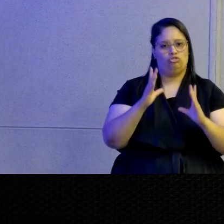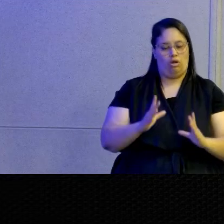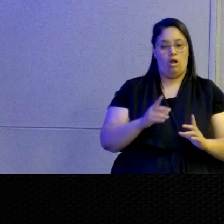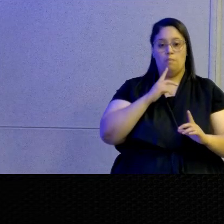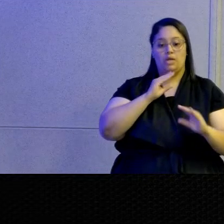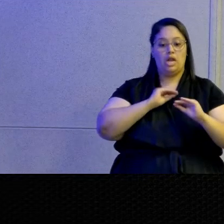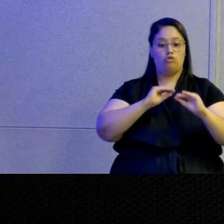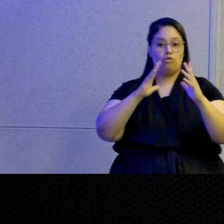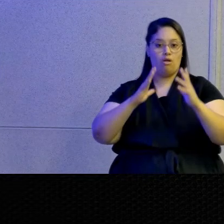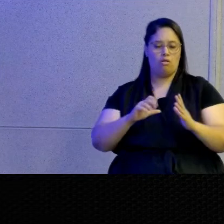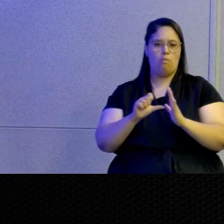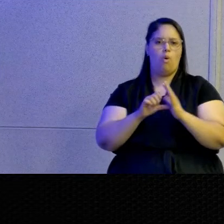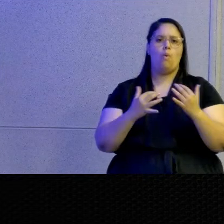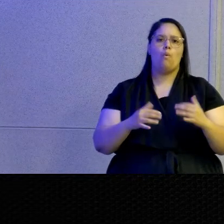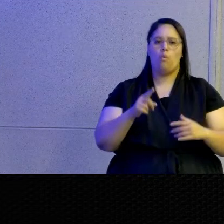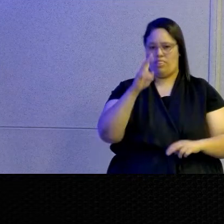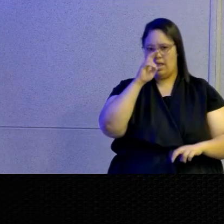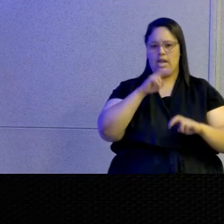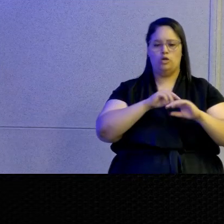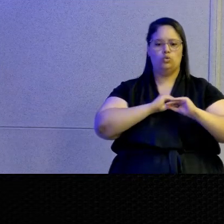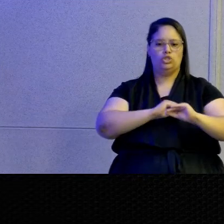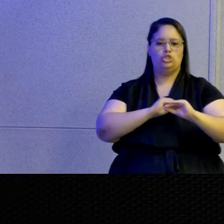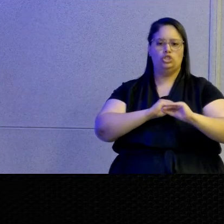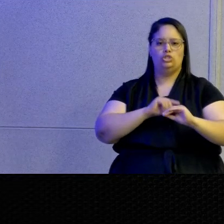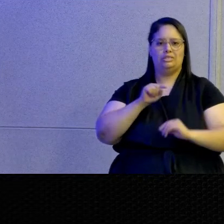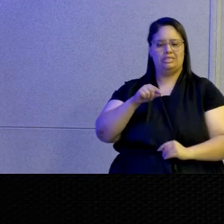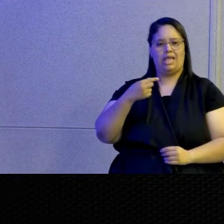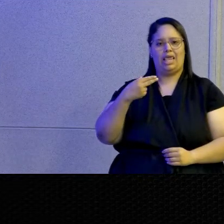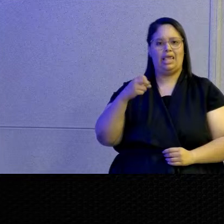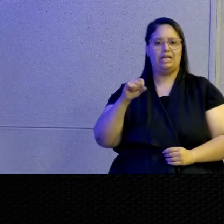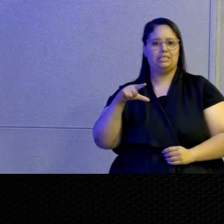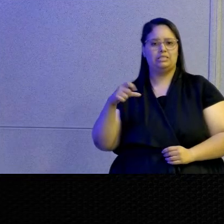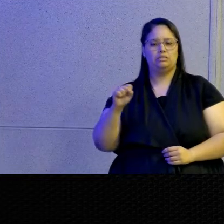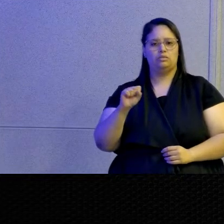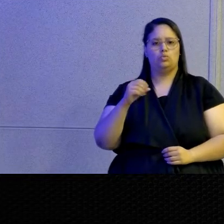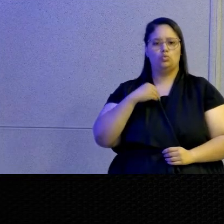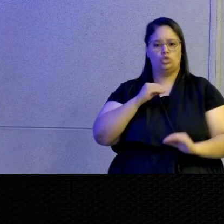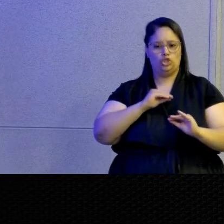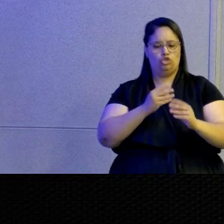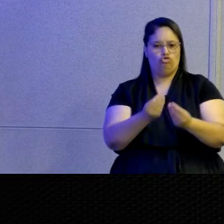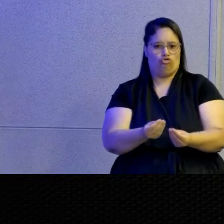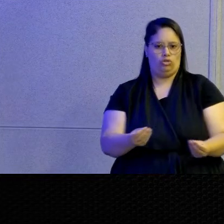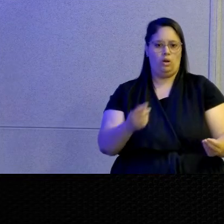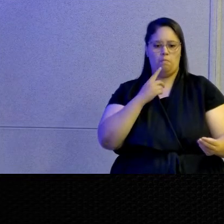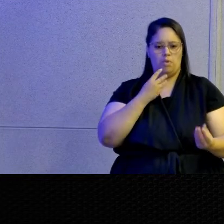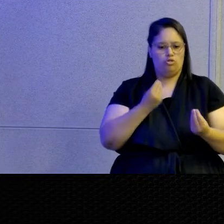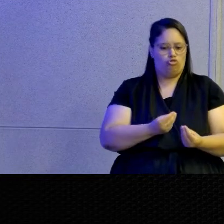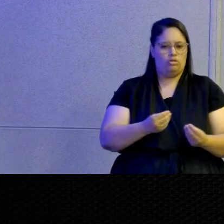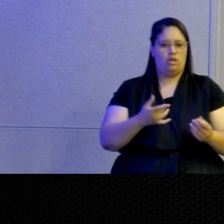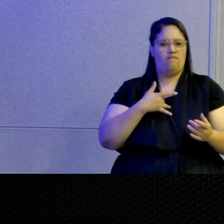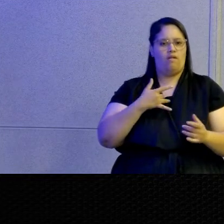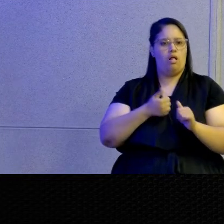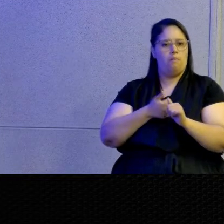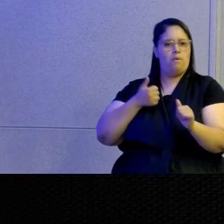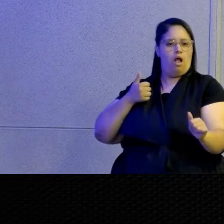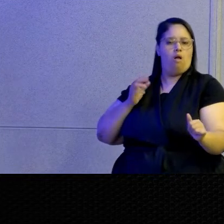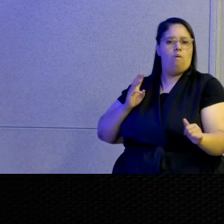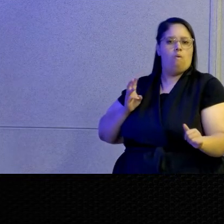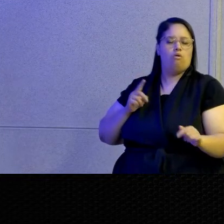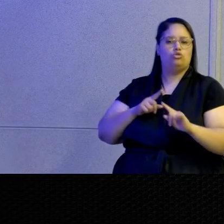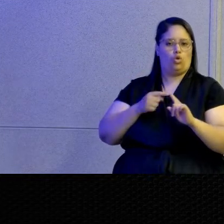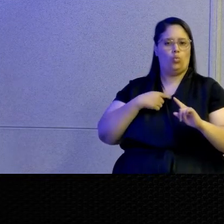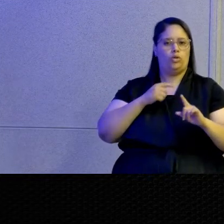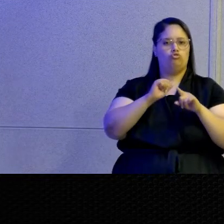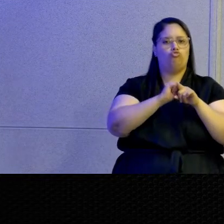educators are very important because they have to teach this Higgs boson to our kids. Otherwise, our kids are left behind. So we also train